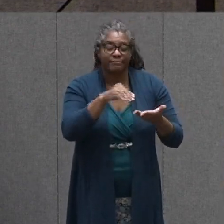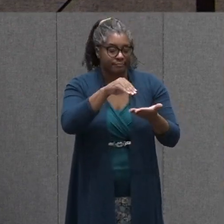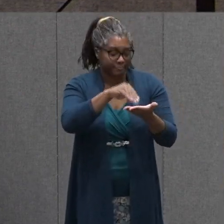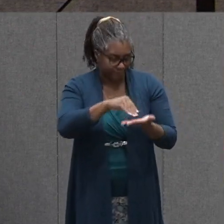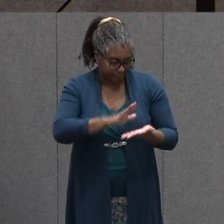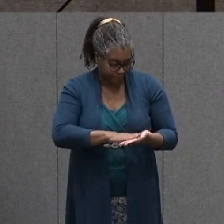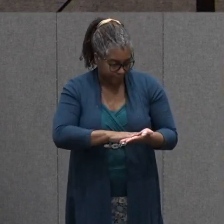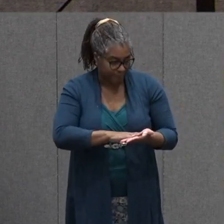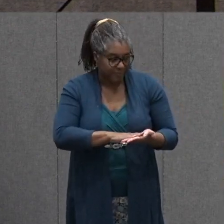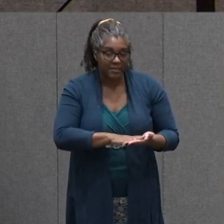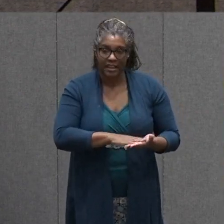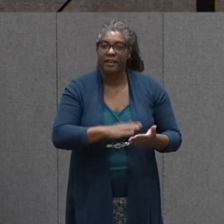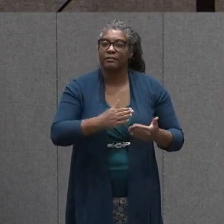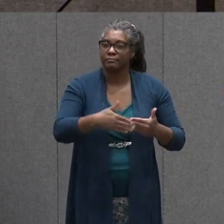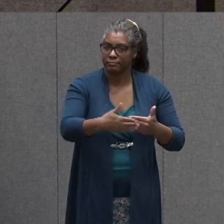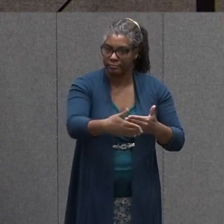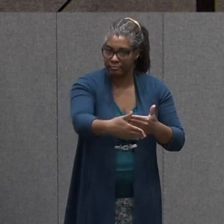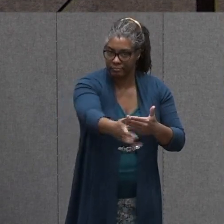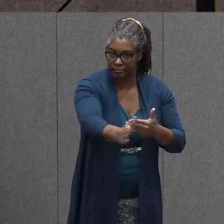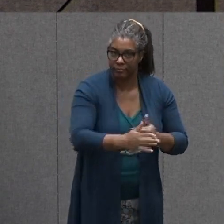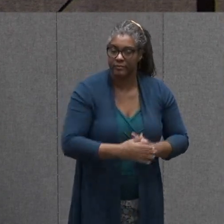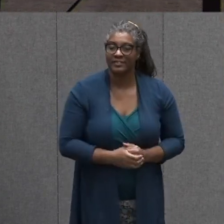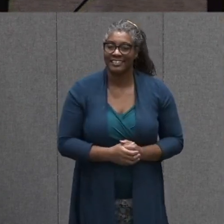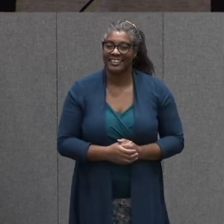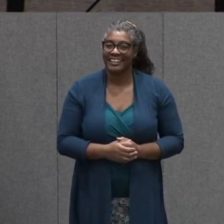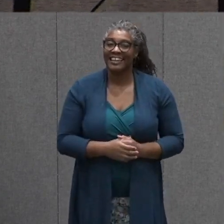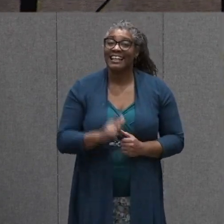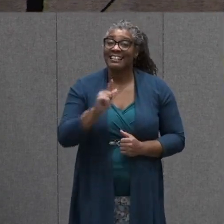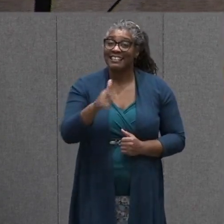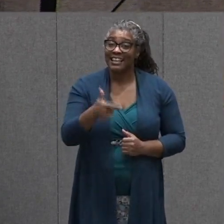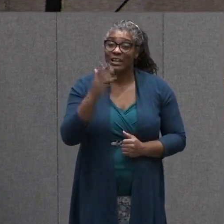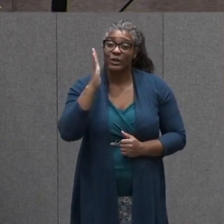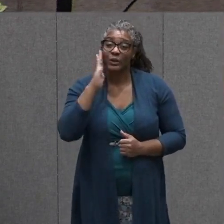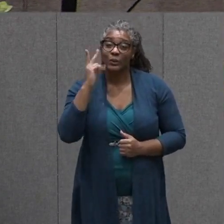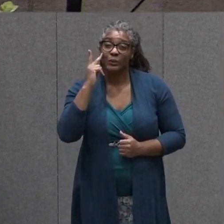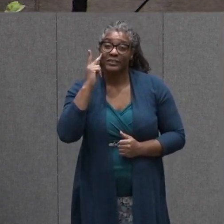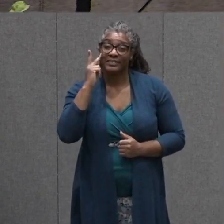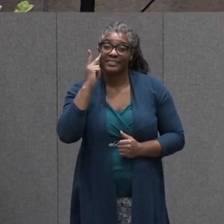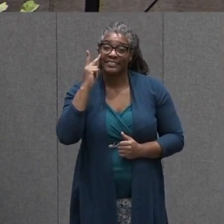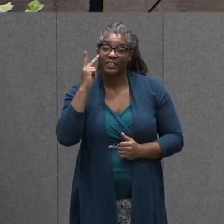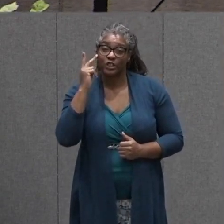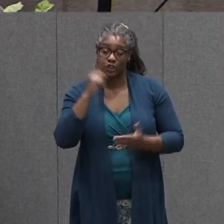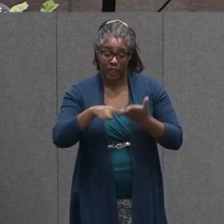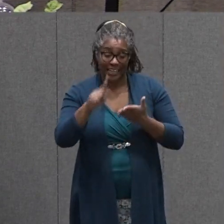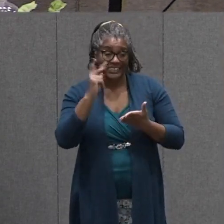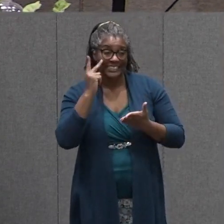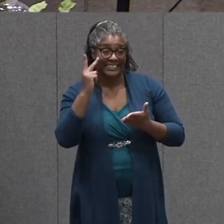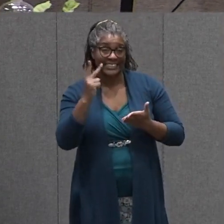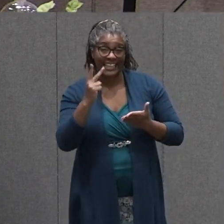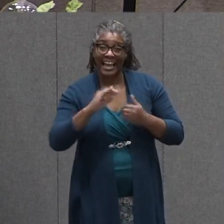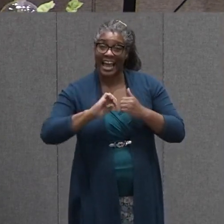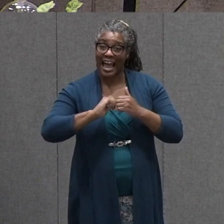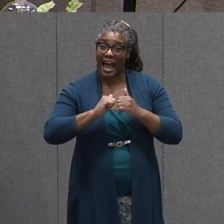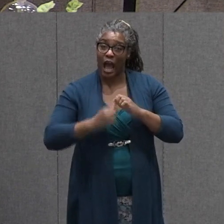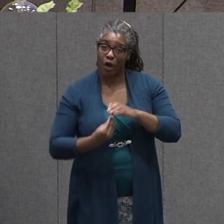one seed. The tiny seed is not eaten. It is so small that the bird does not see